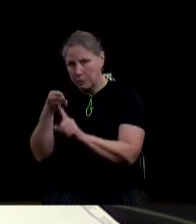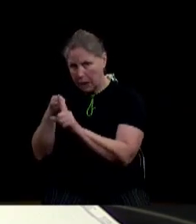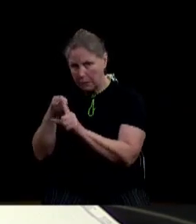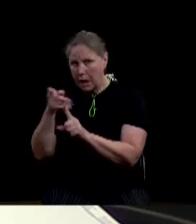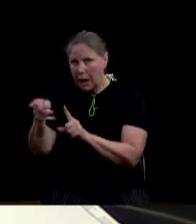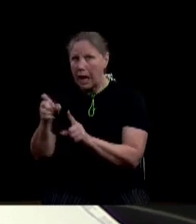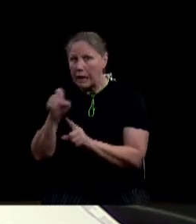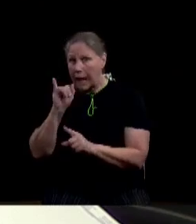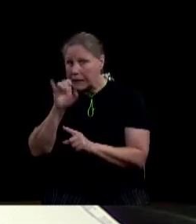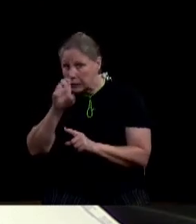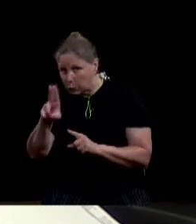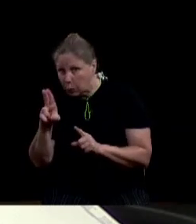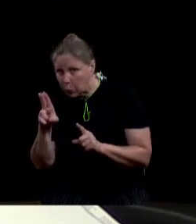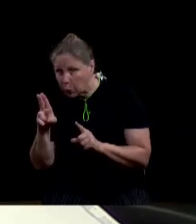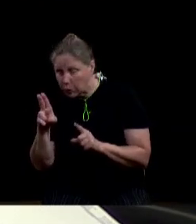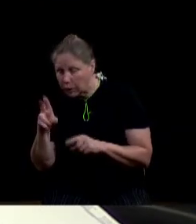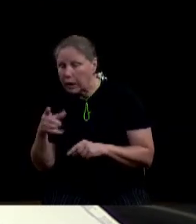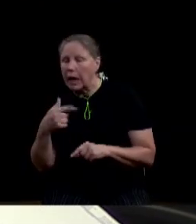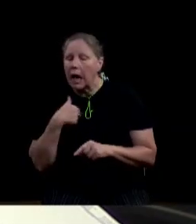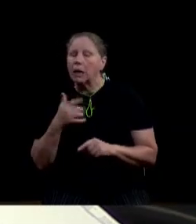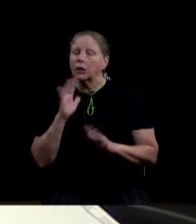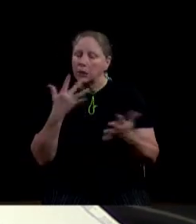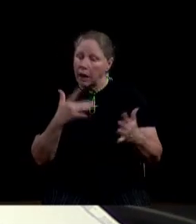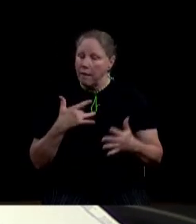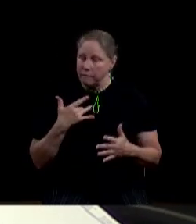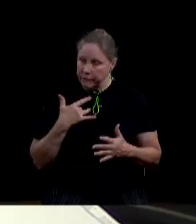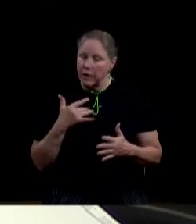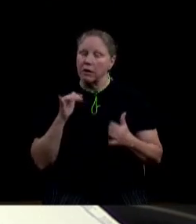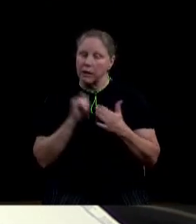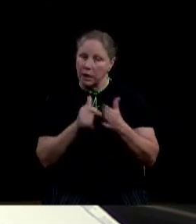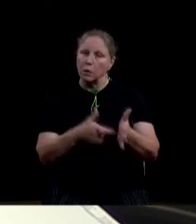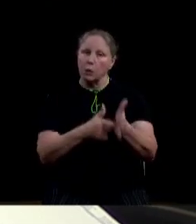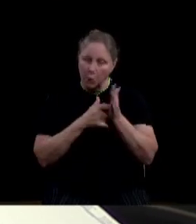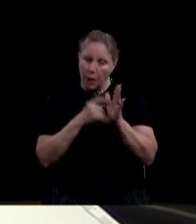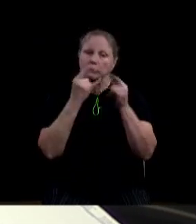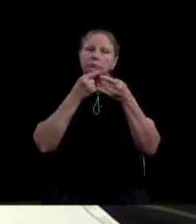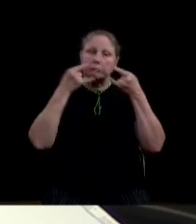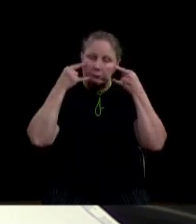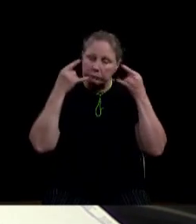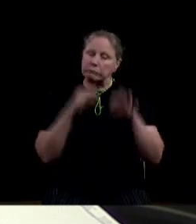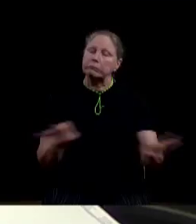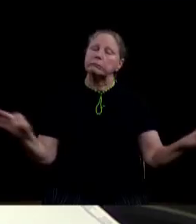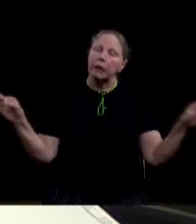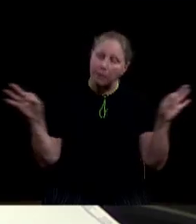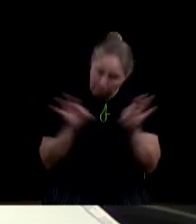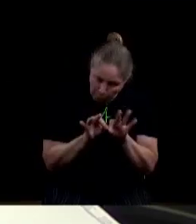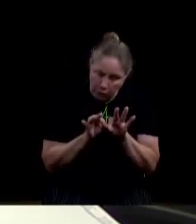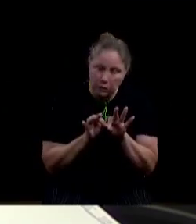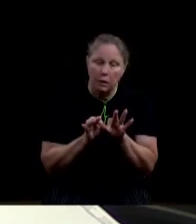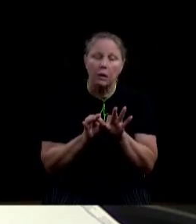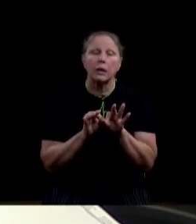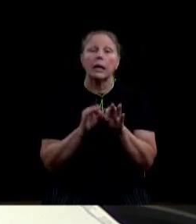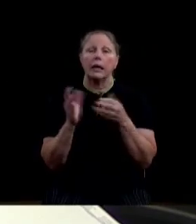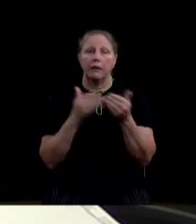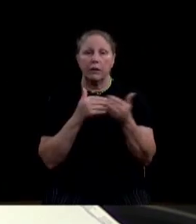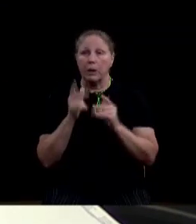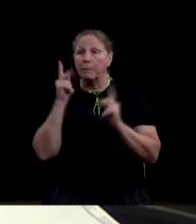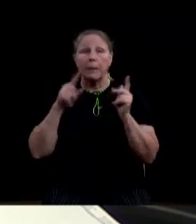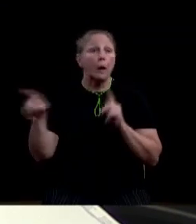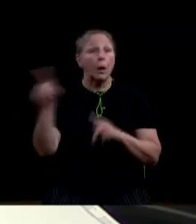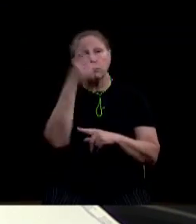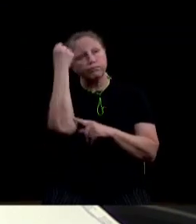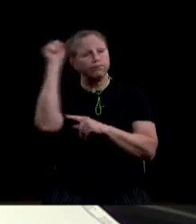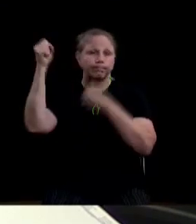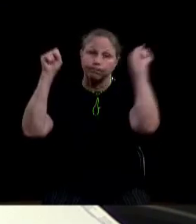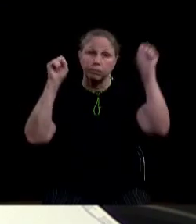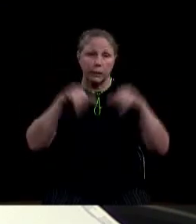the need for the city to make this very important mandate despite those who oppose it. Next